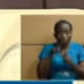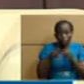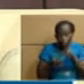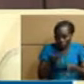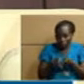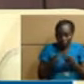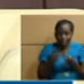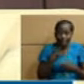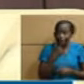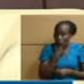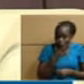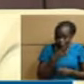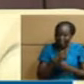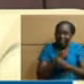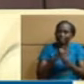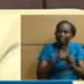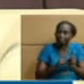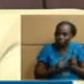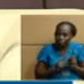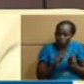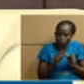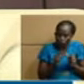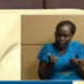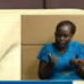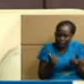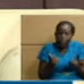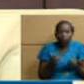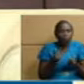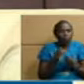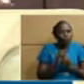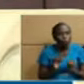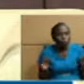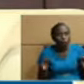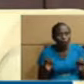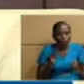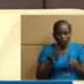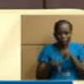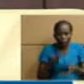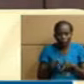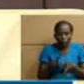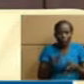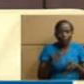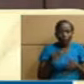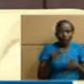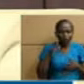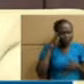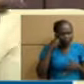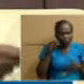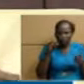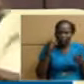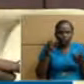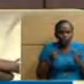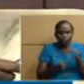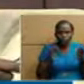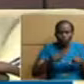assumed were secure are not secure. Yeah. The people we thought were insecure are possibly faring a little bit better. But if you told Ugandans,